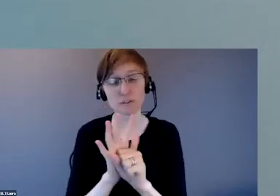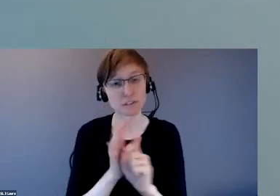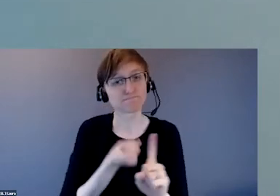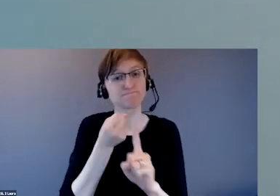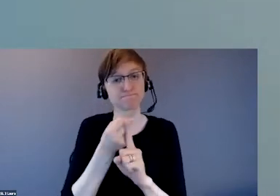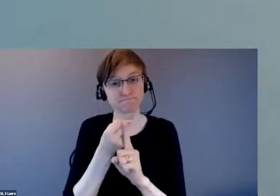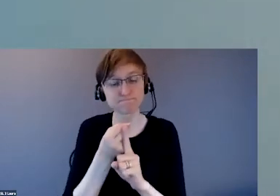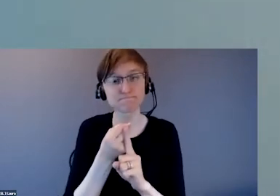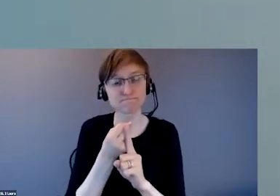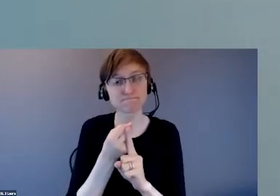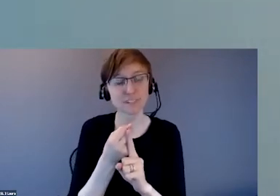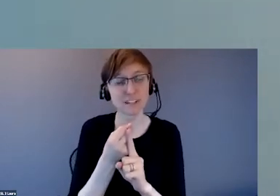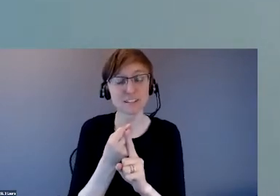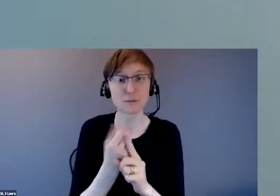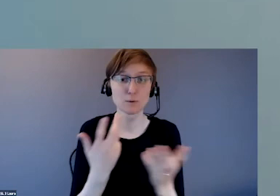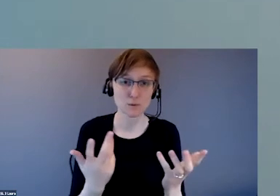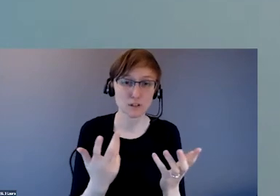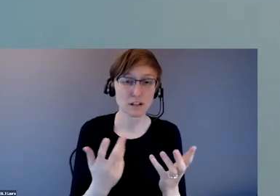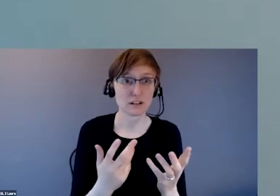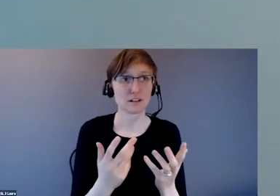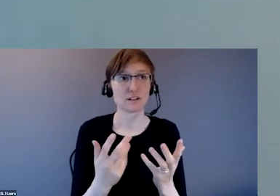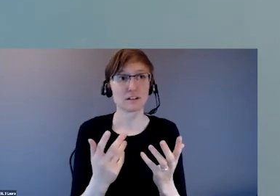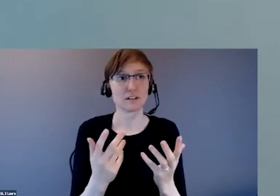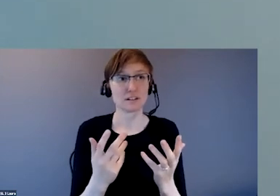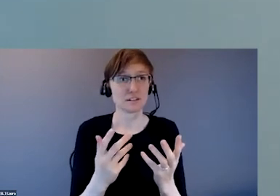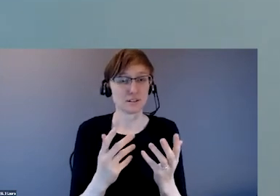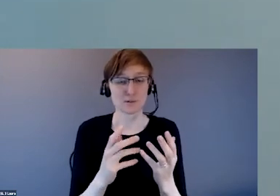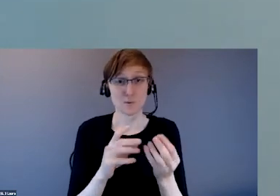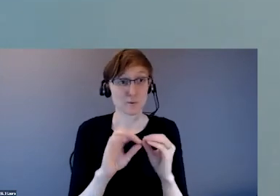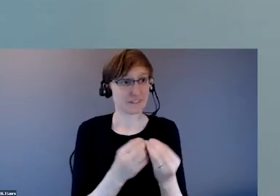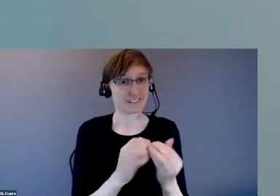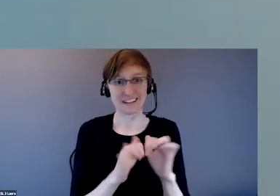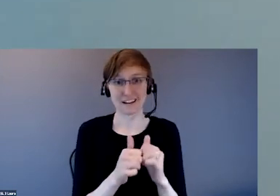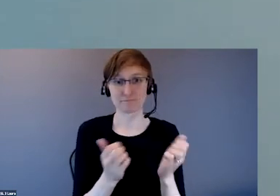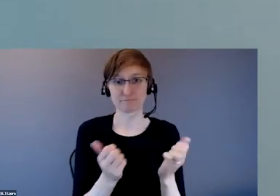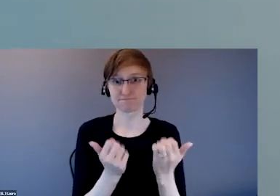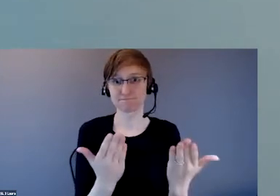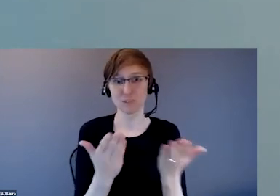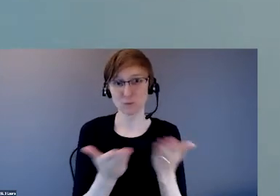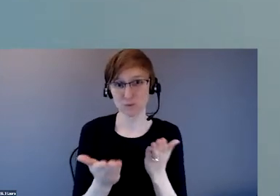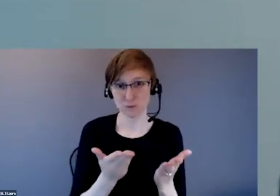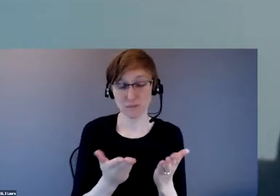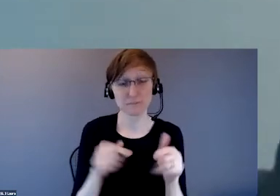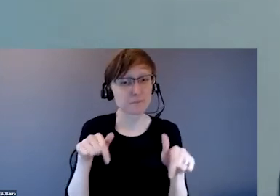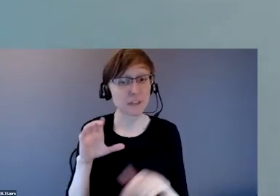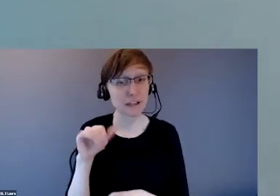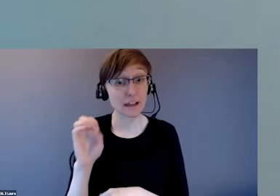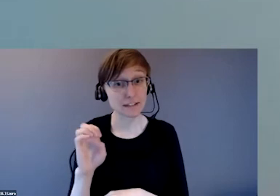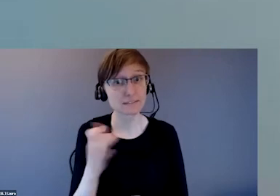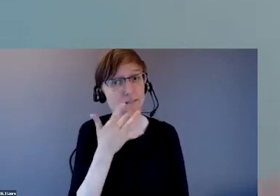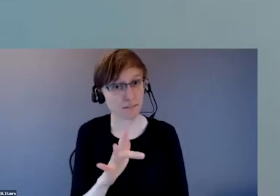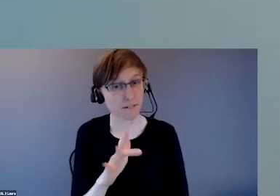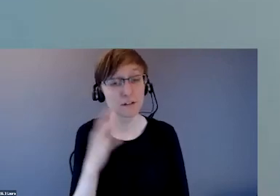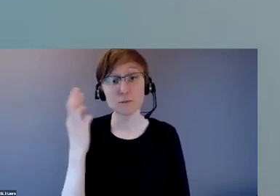way that organizations have to deliver their services. Here at CASE, we were somewhat fortunate because we were already